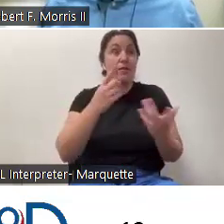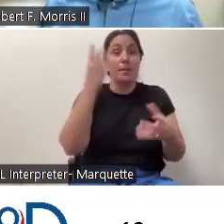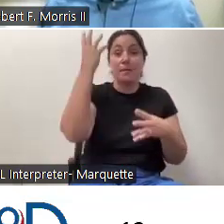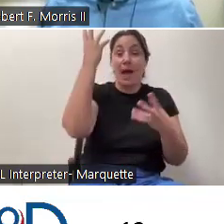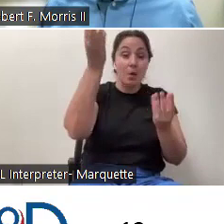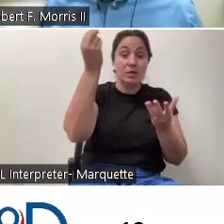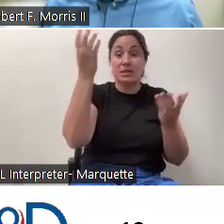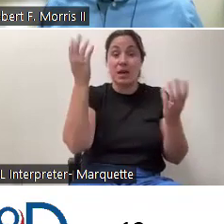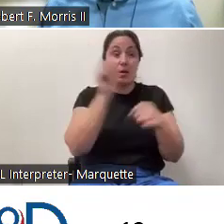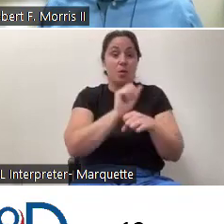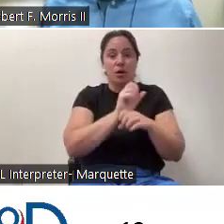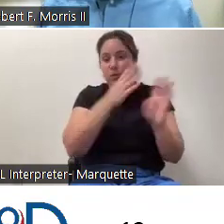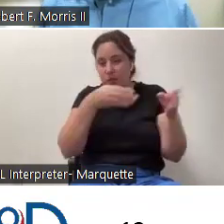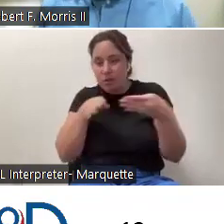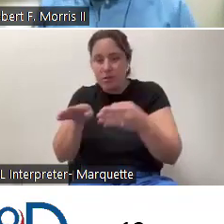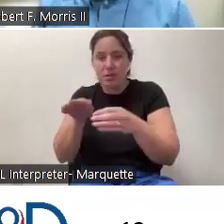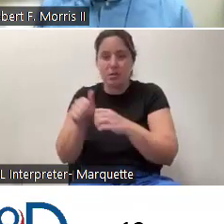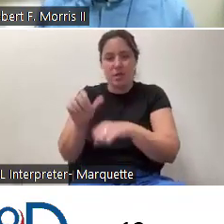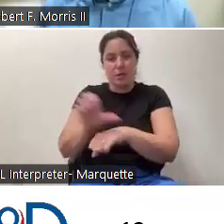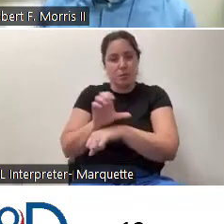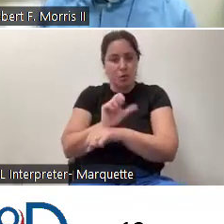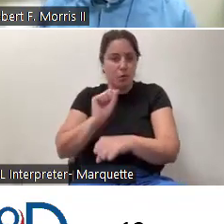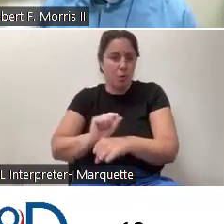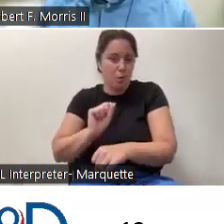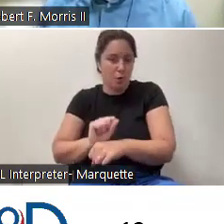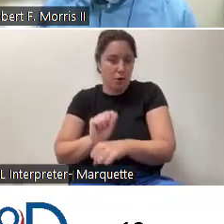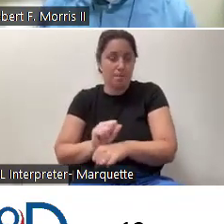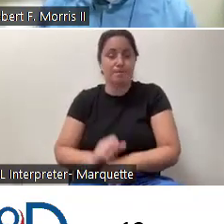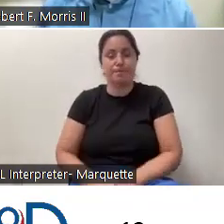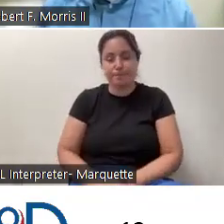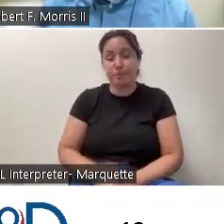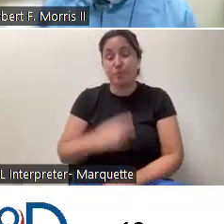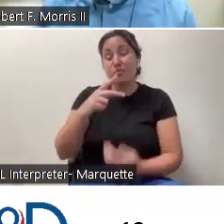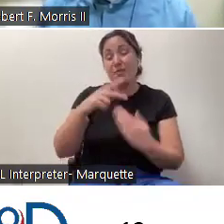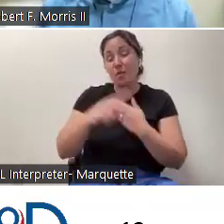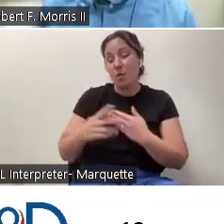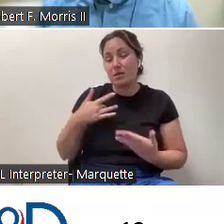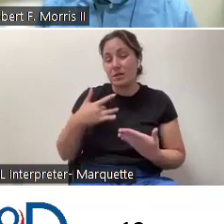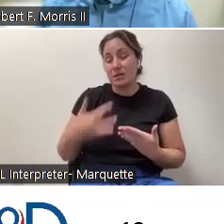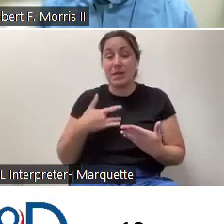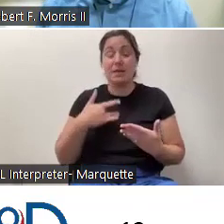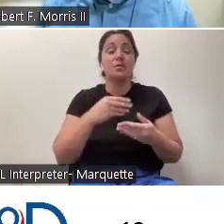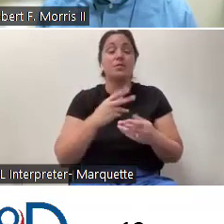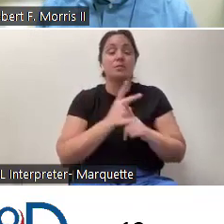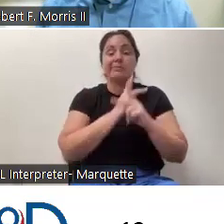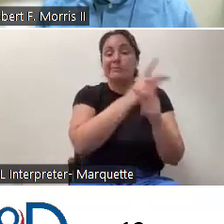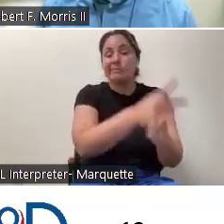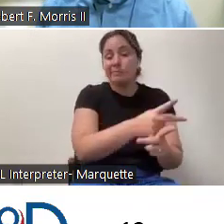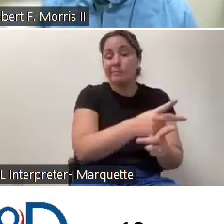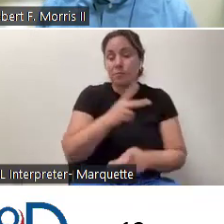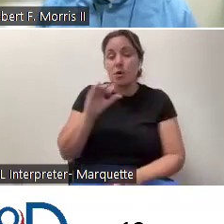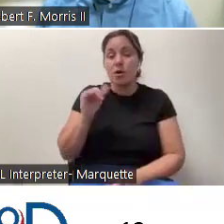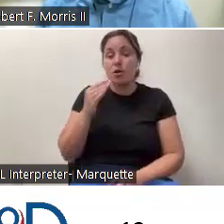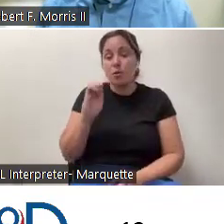working with a computer. And so usually the way this program works is that we loan them a Chromebook. We put a plan